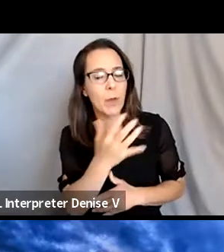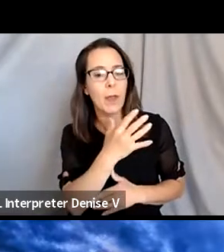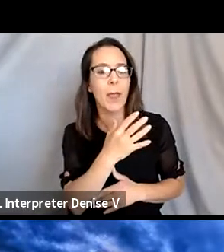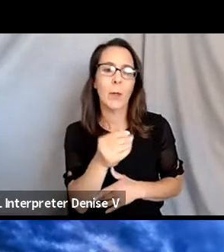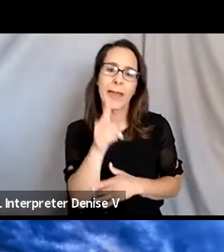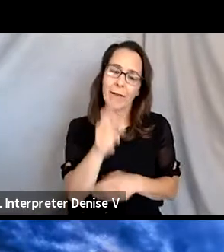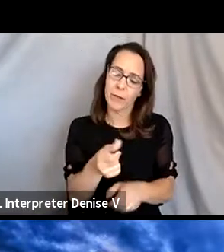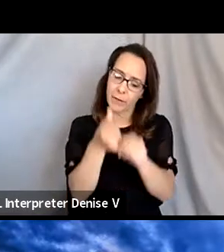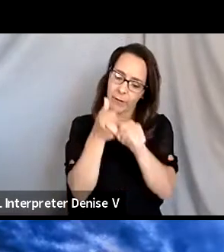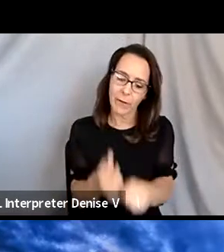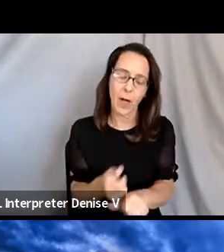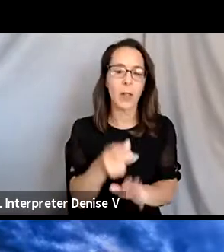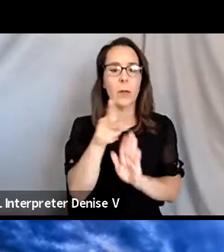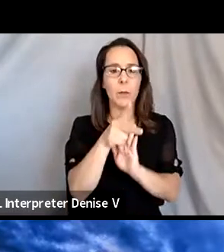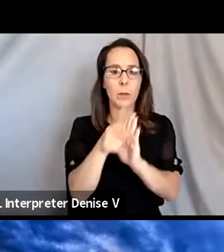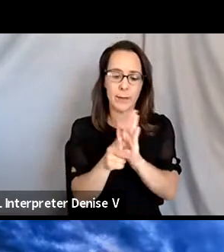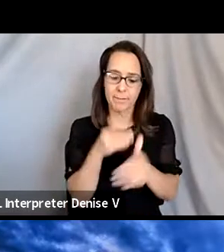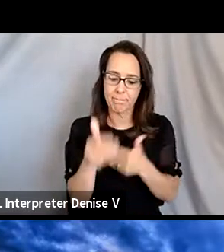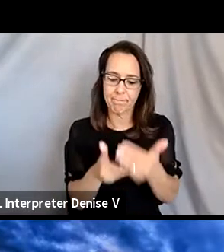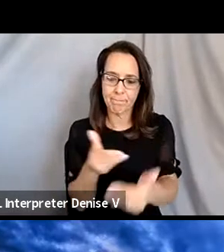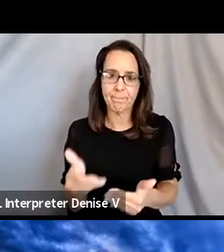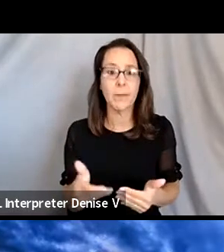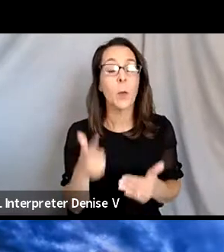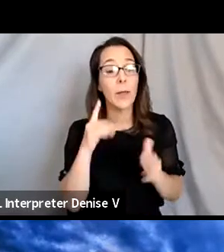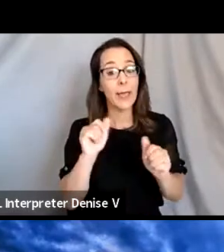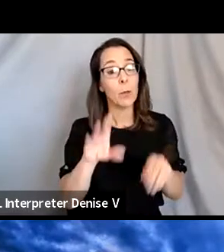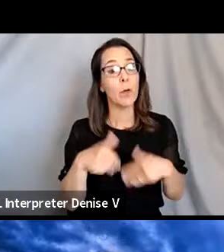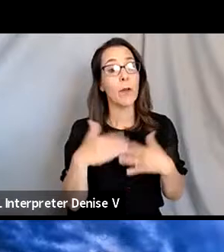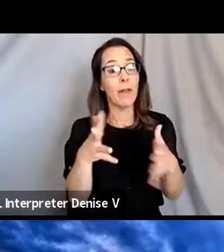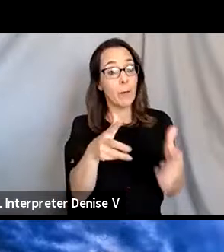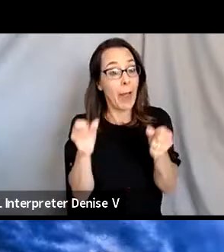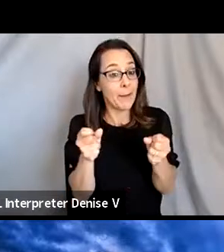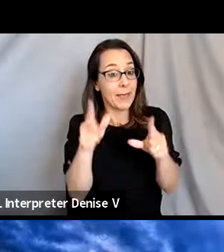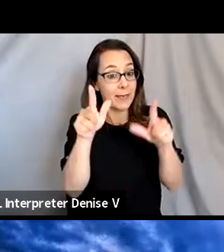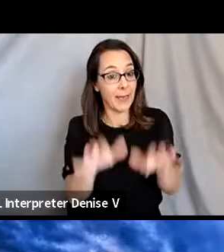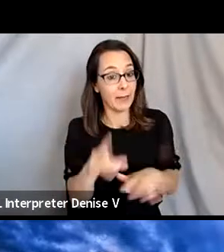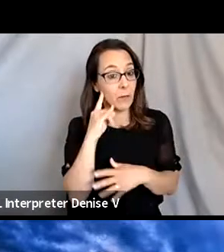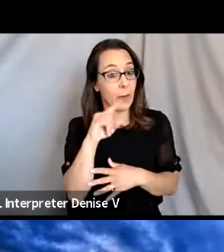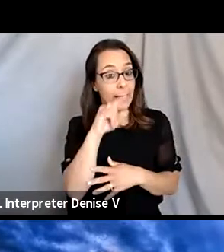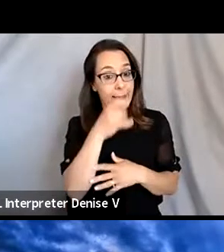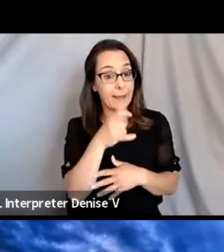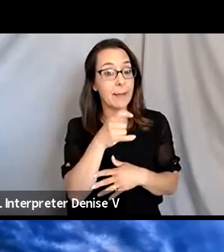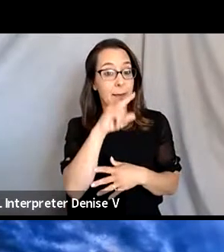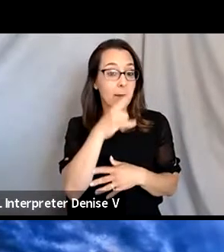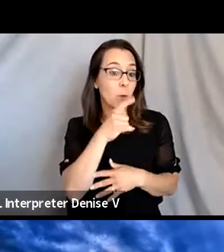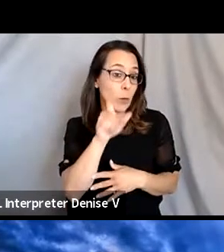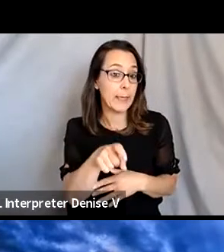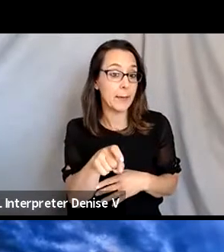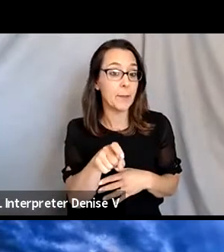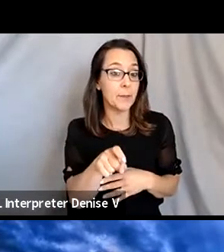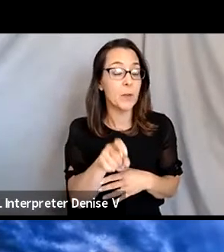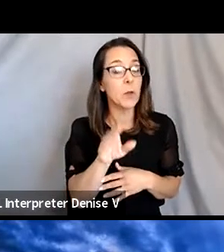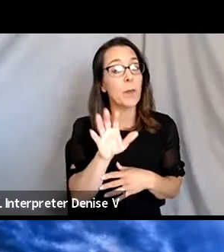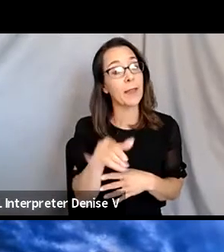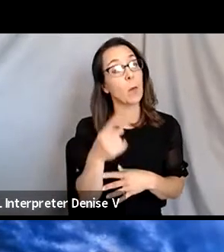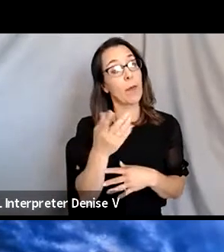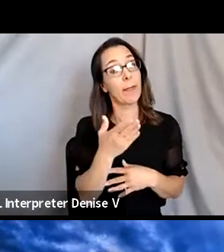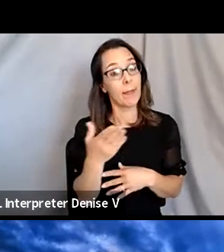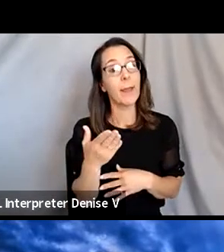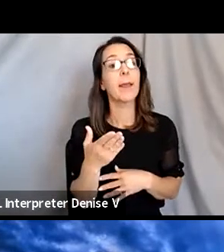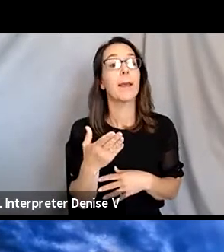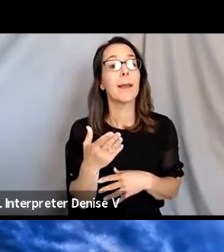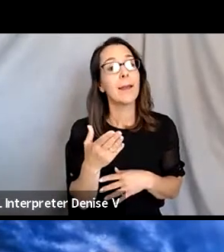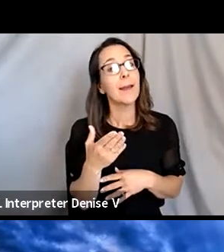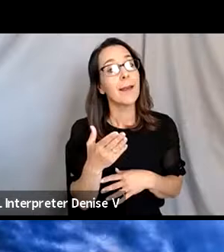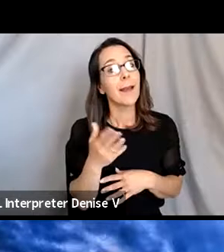able to provide rapid tests for kids who need them. So that is one area that we have been another